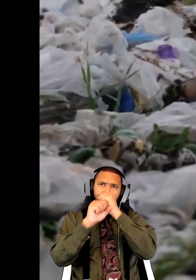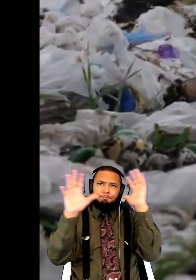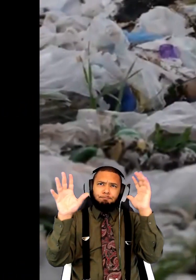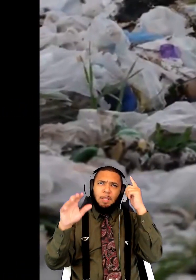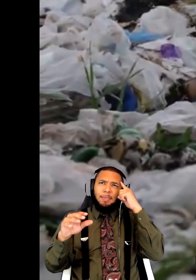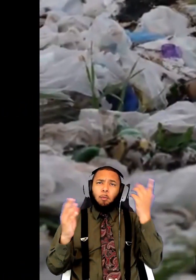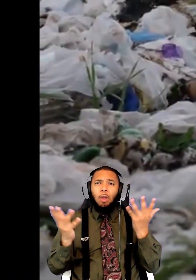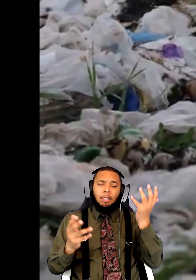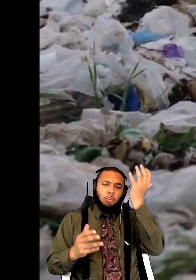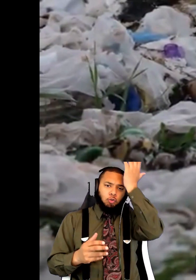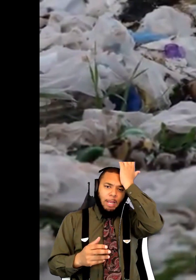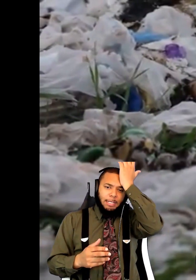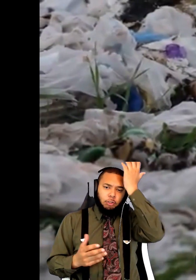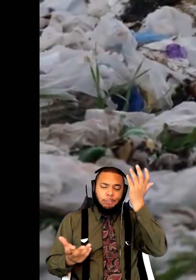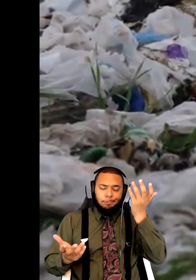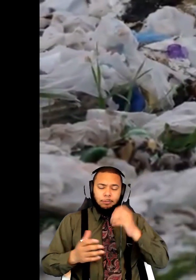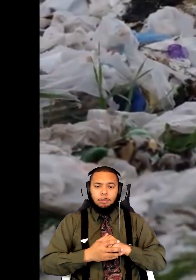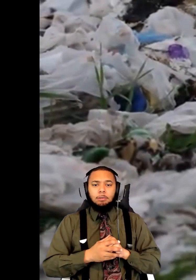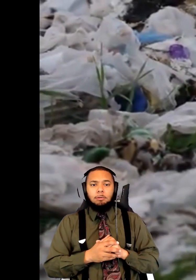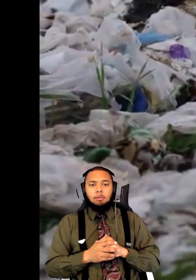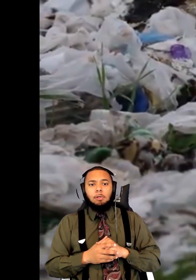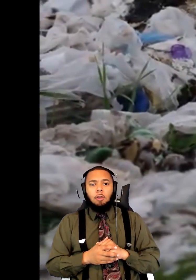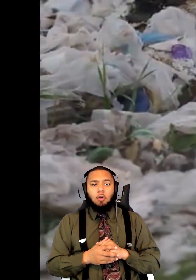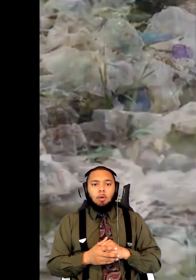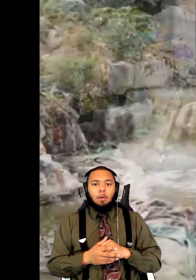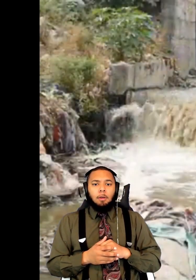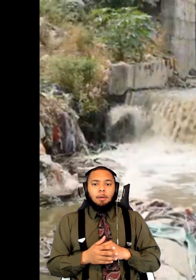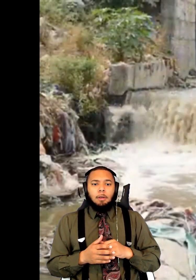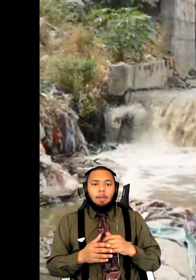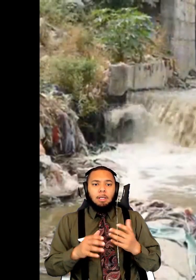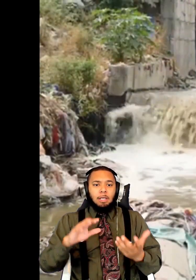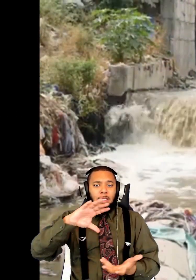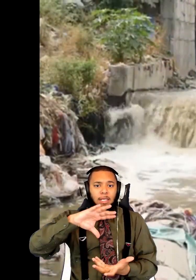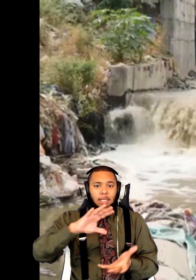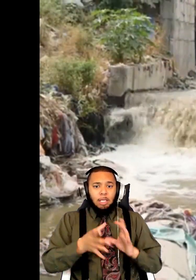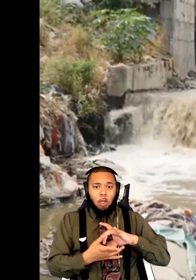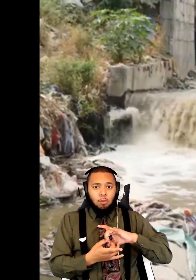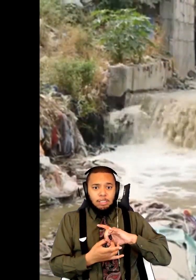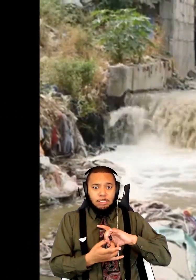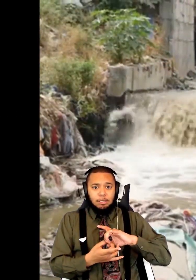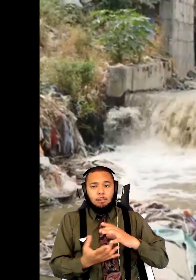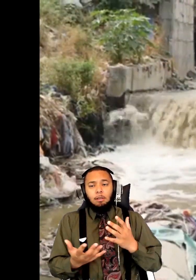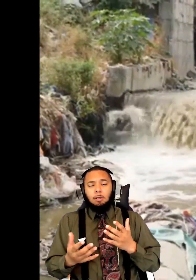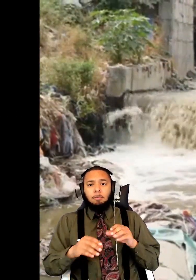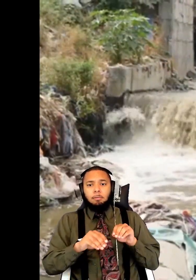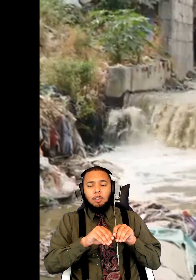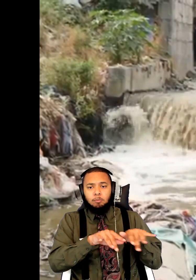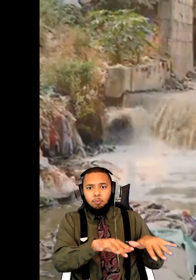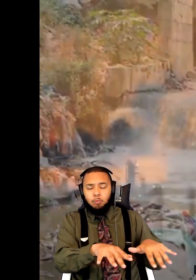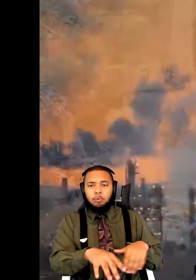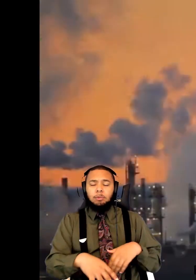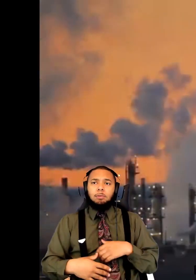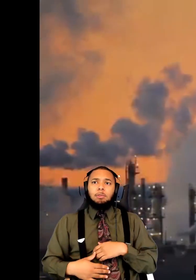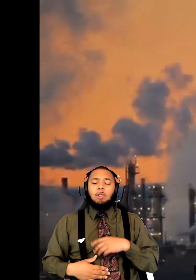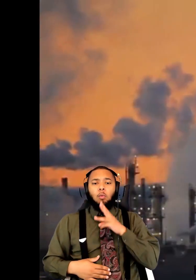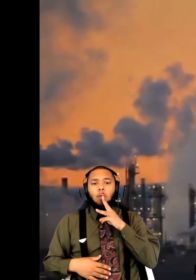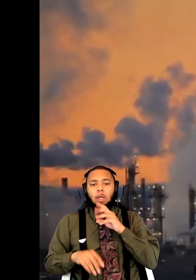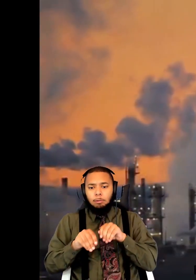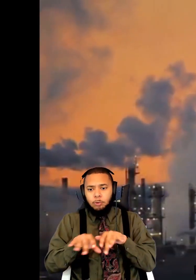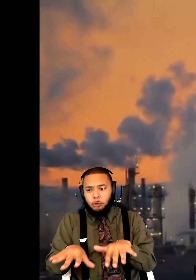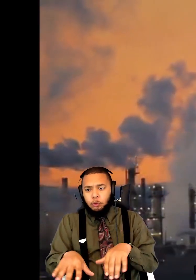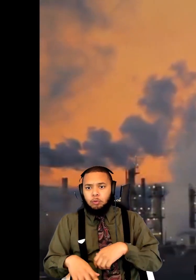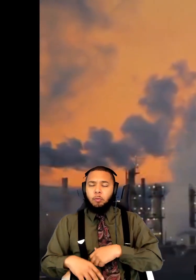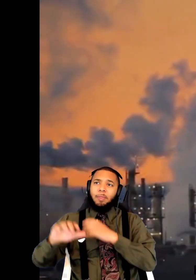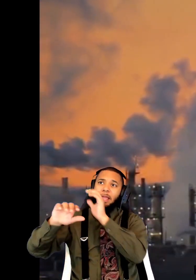mind trash, or we're talking about things being introduced into an ecosystem, into a water supply, toxins in the